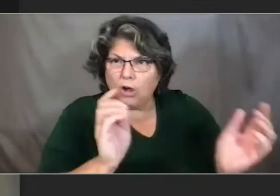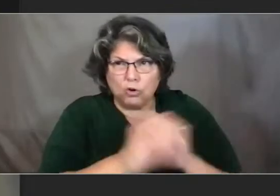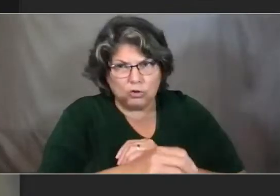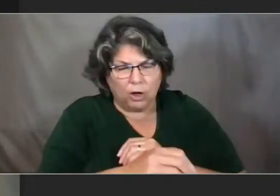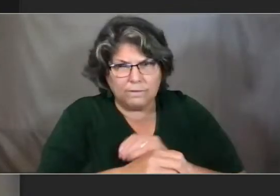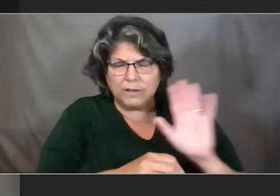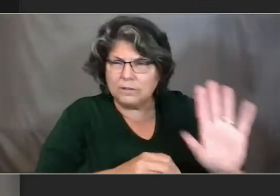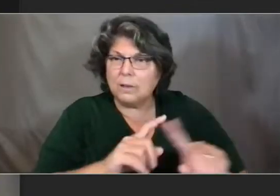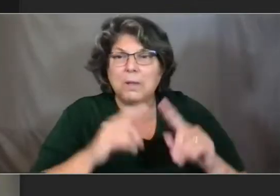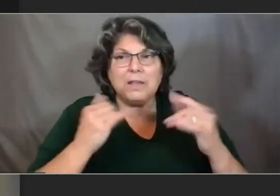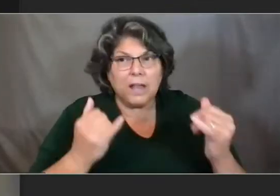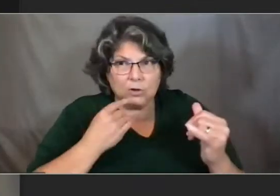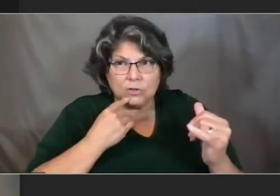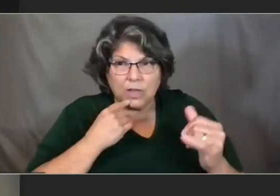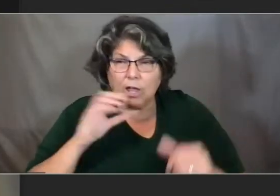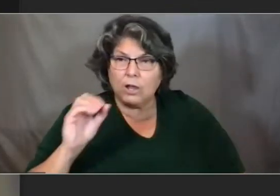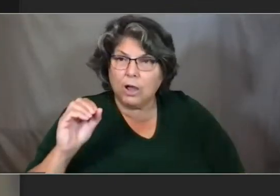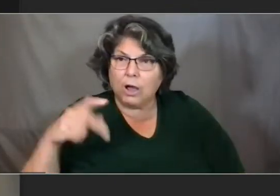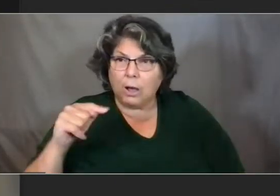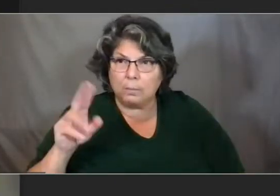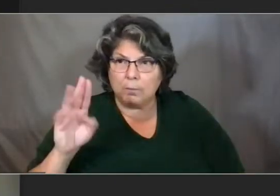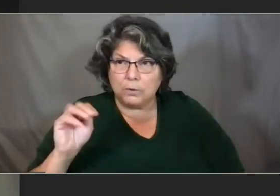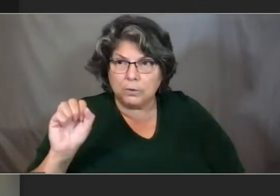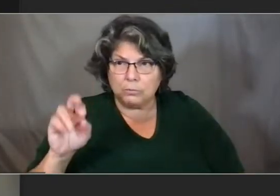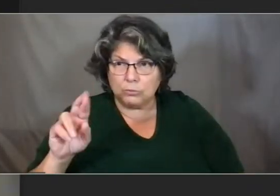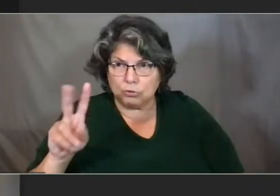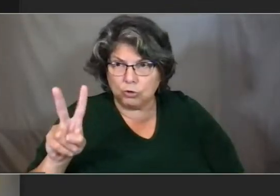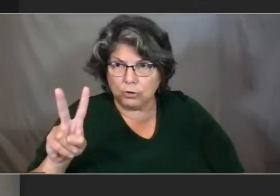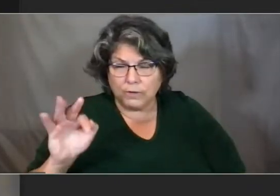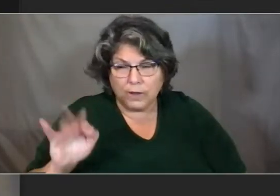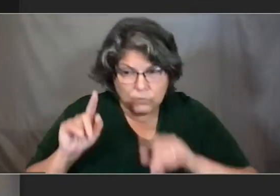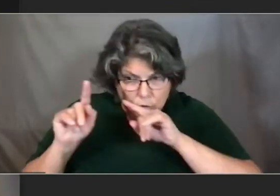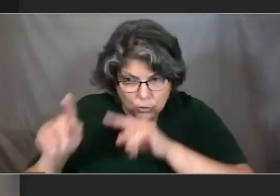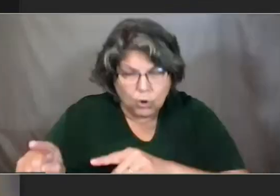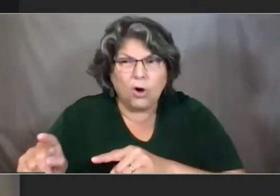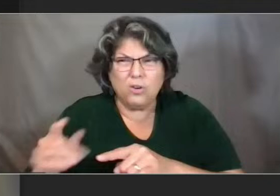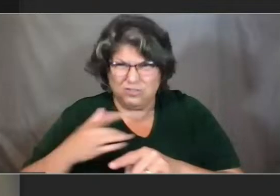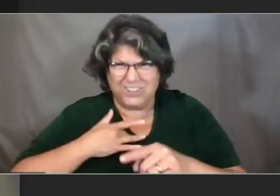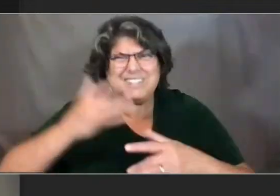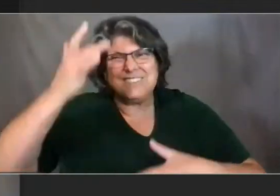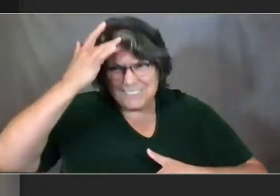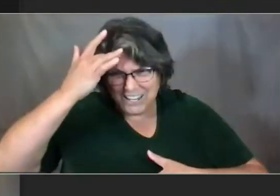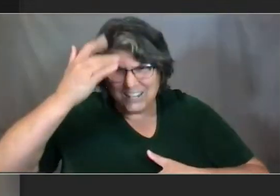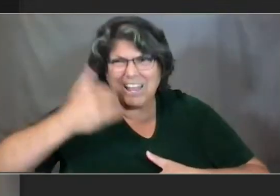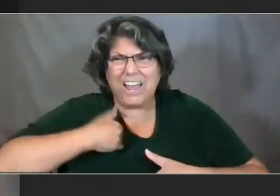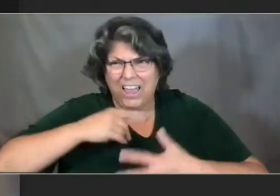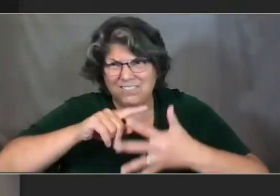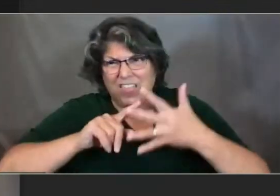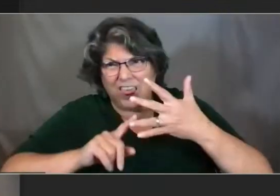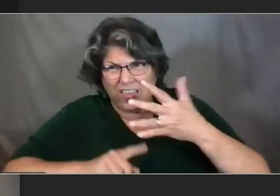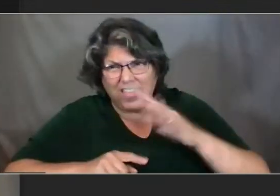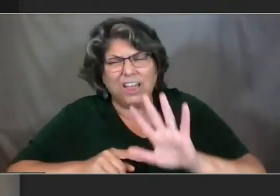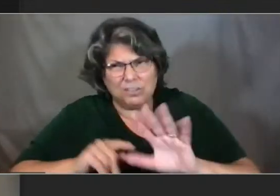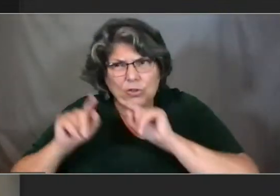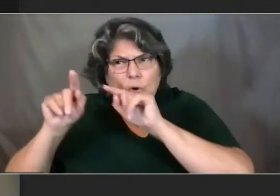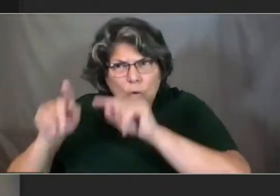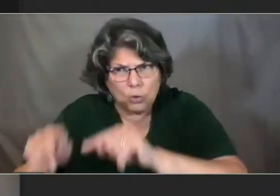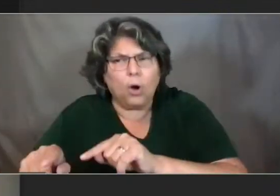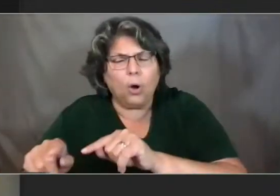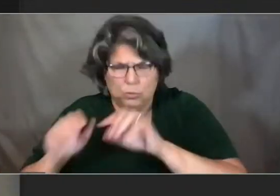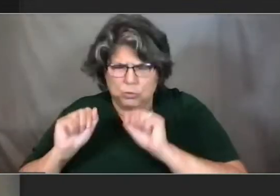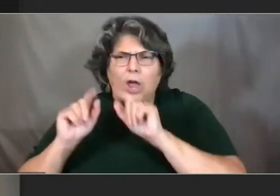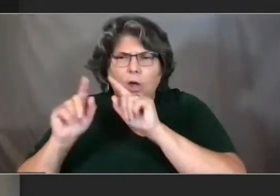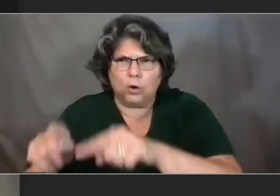turning away anybody. And if you have symptoms, you can go to OptumServe now. Is there some recommendation when you show up? Is